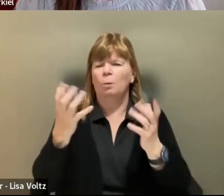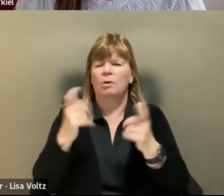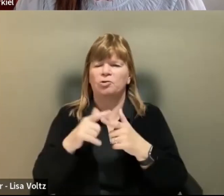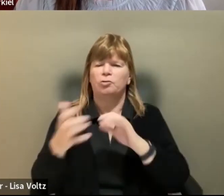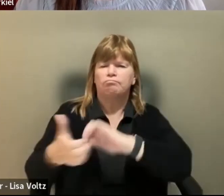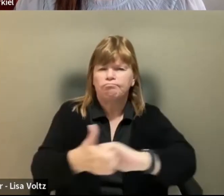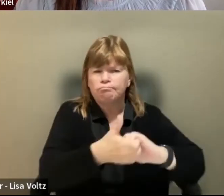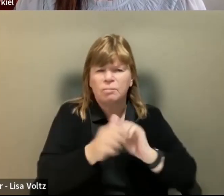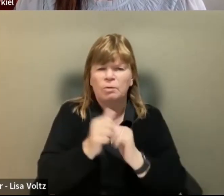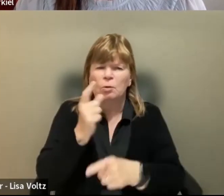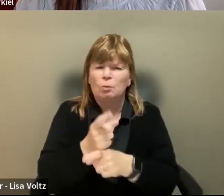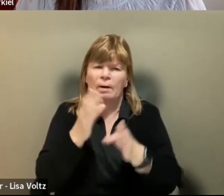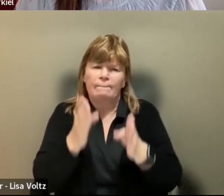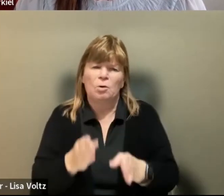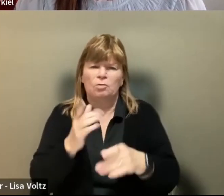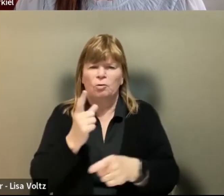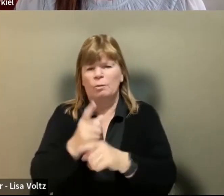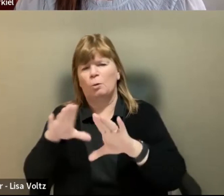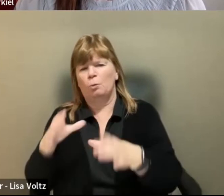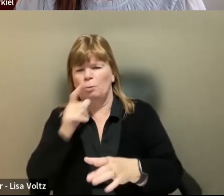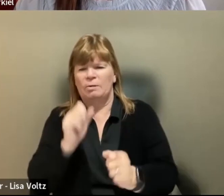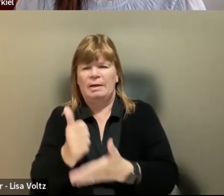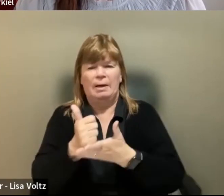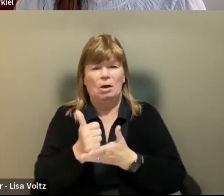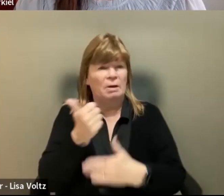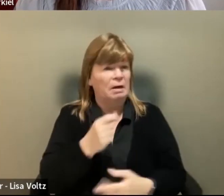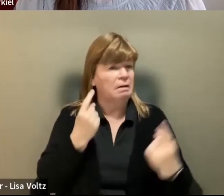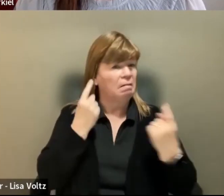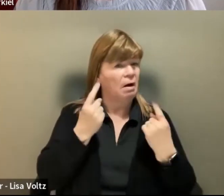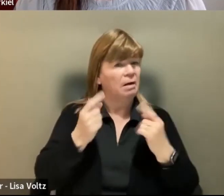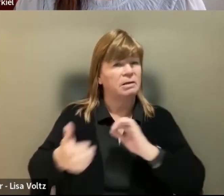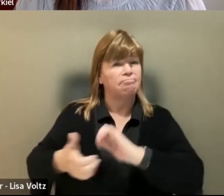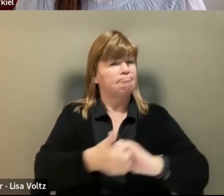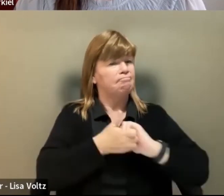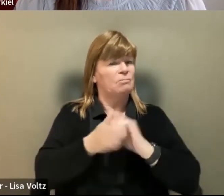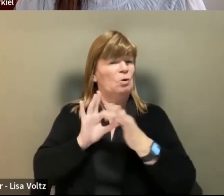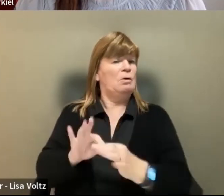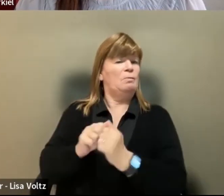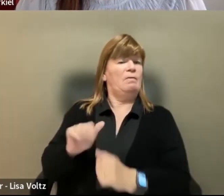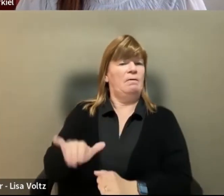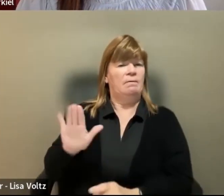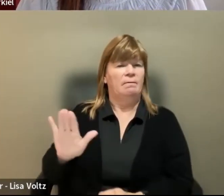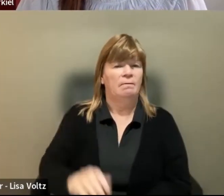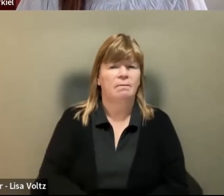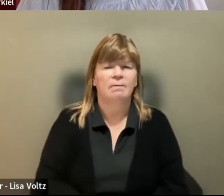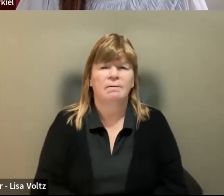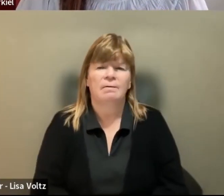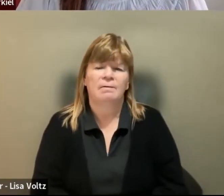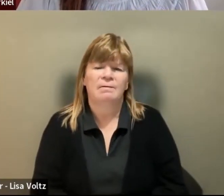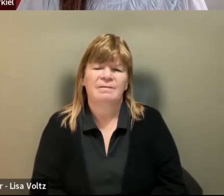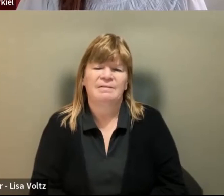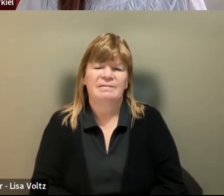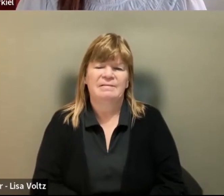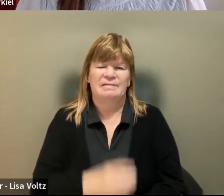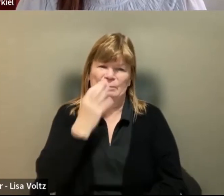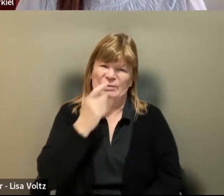right person or entity who can help. Any thoughts on collaborations related to that? I'm sorry, it's a pretty